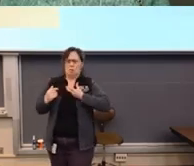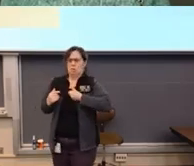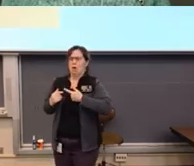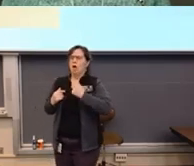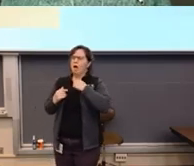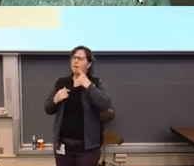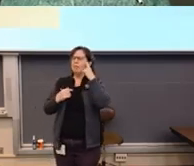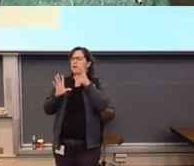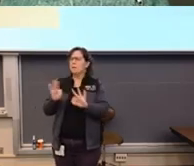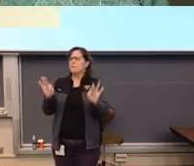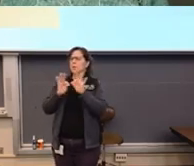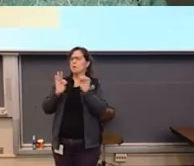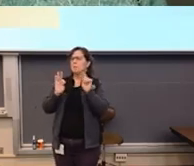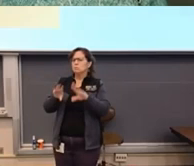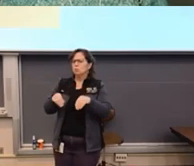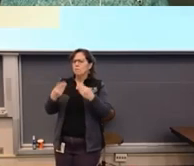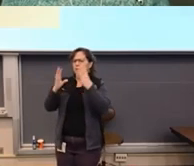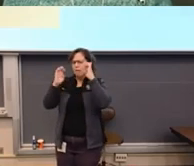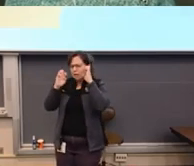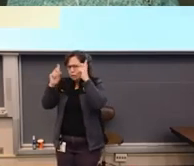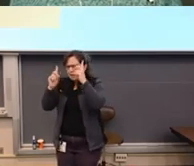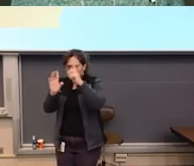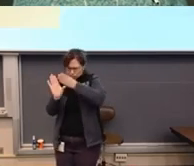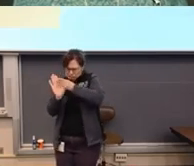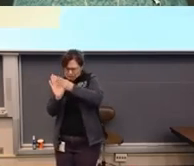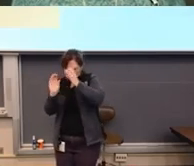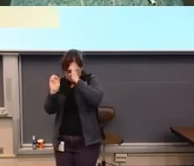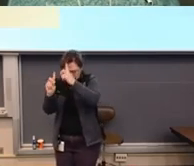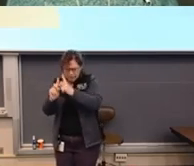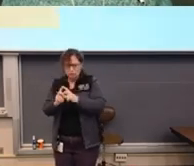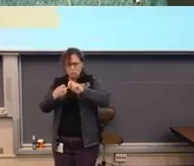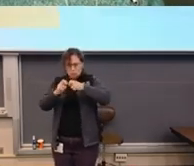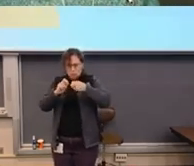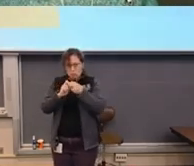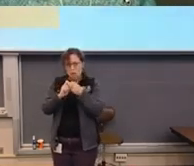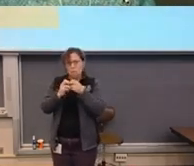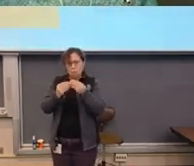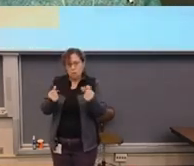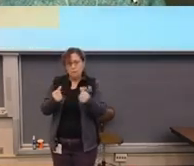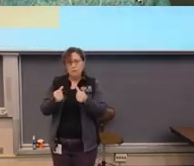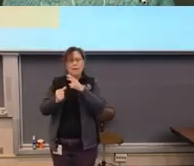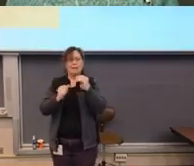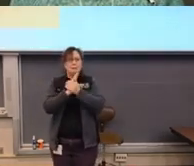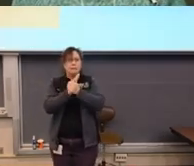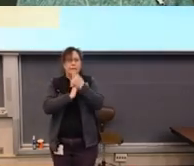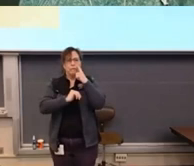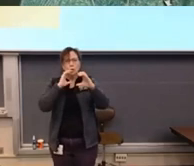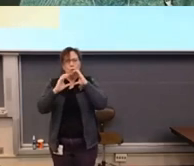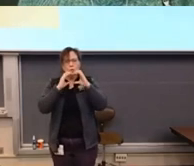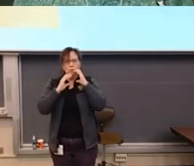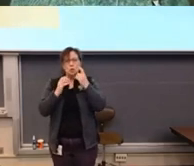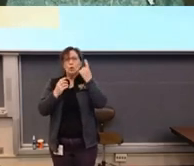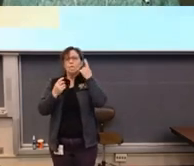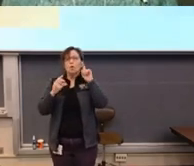to provide education, psychoeducation, problem solving, and communication skills to multiple